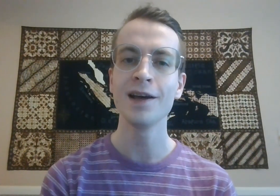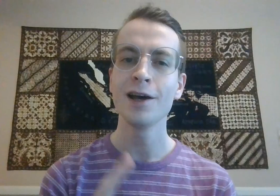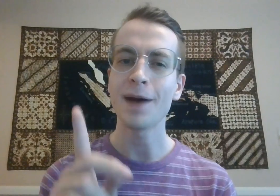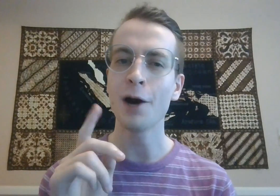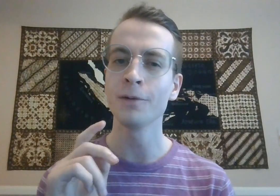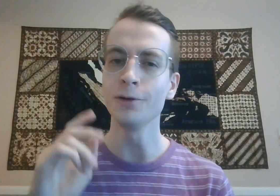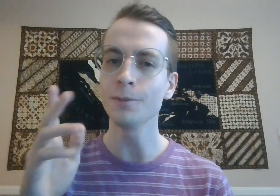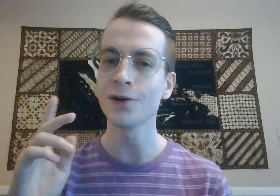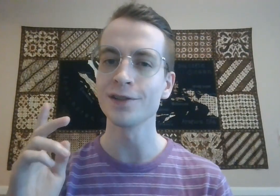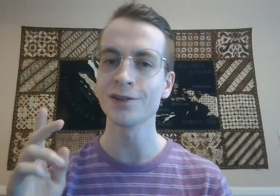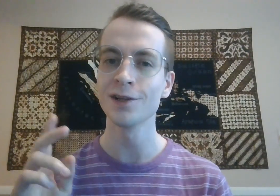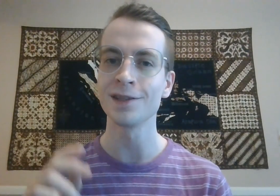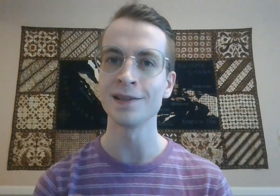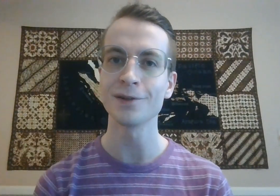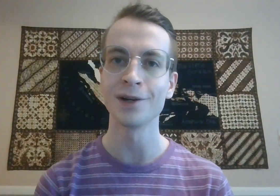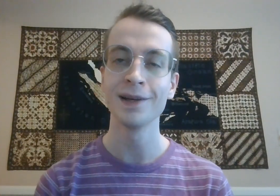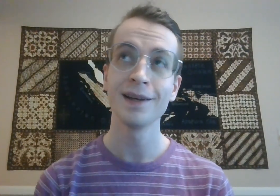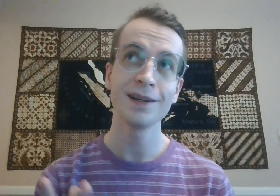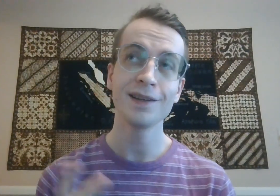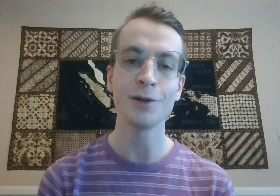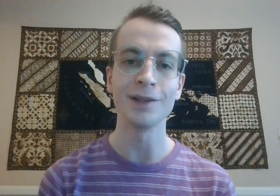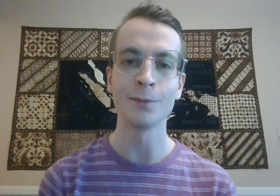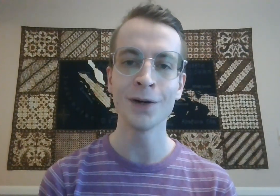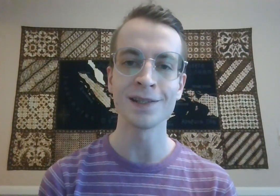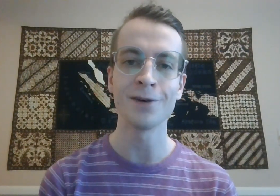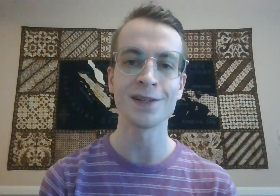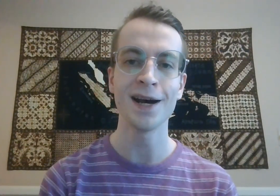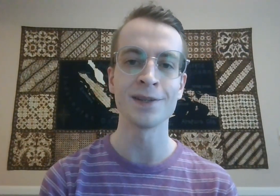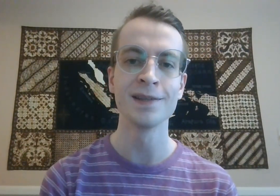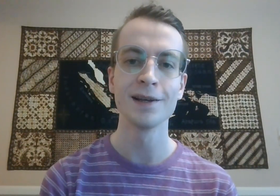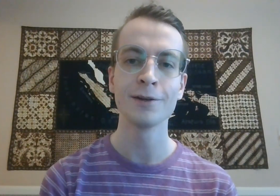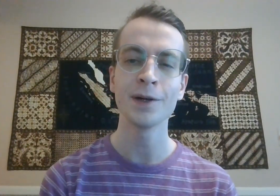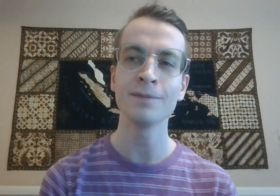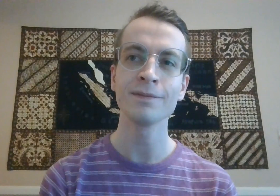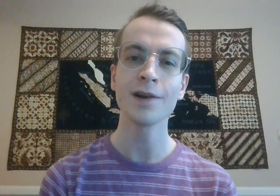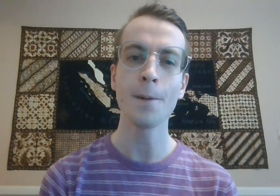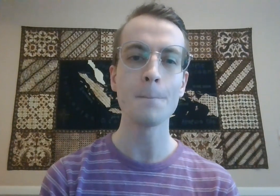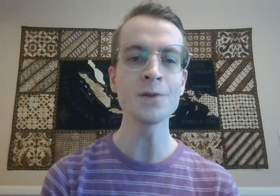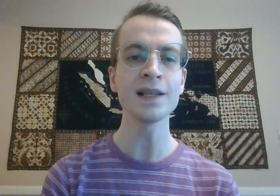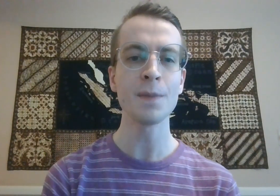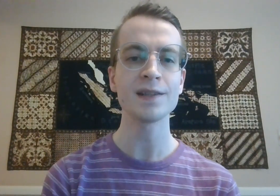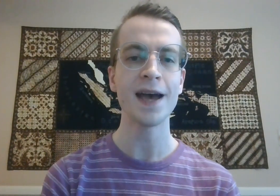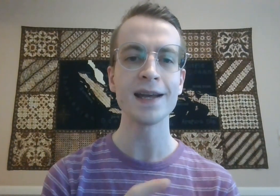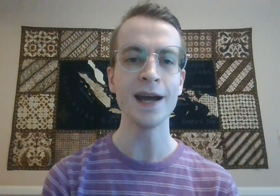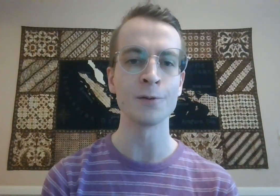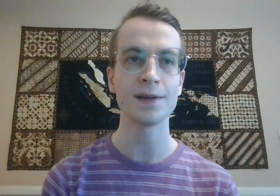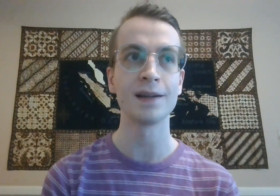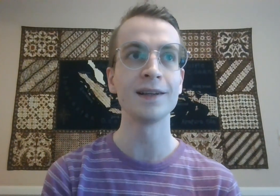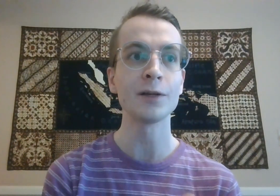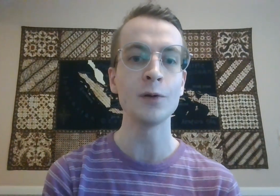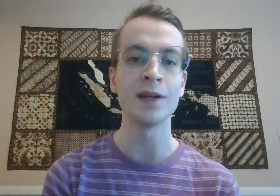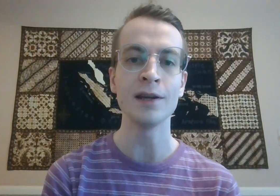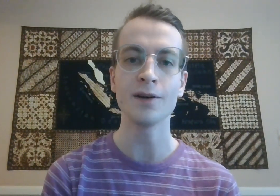on powerful personal services or equally impressive haunted houses, but mostly it meant hanging out in